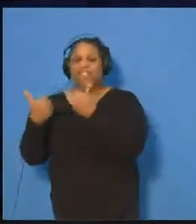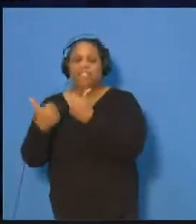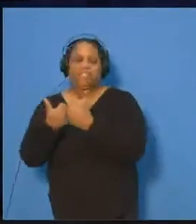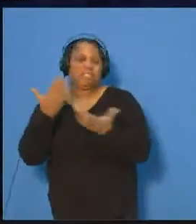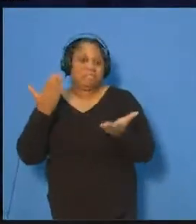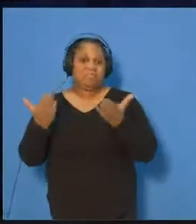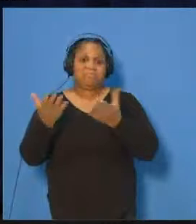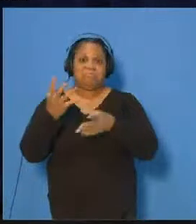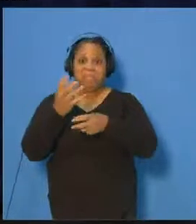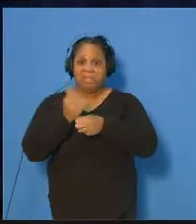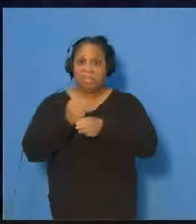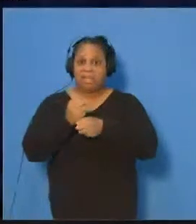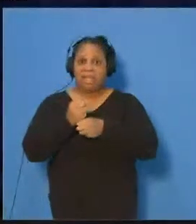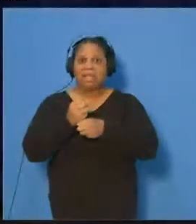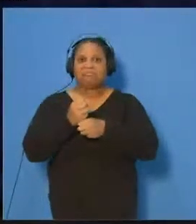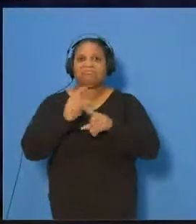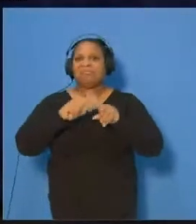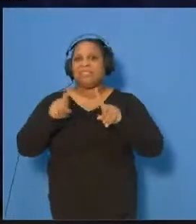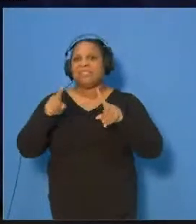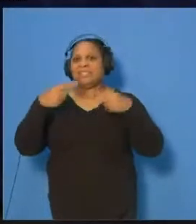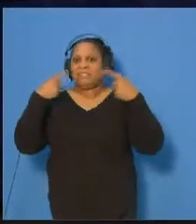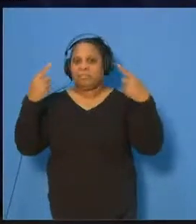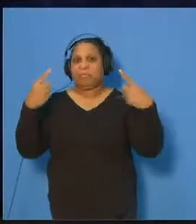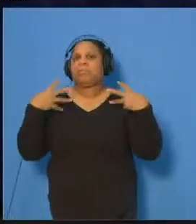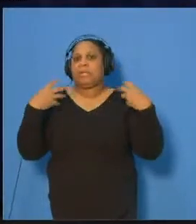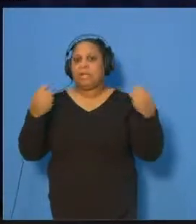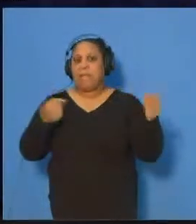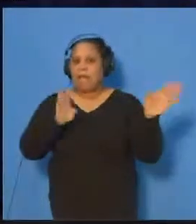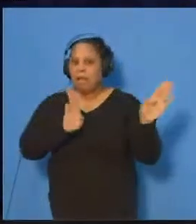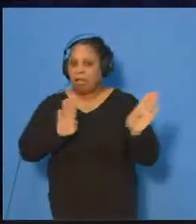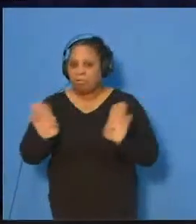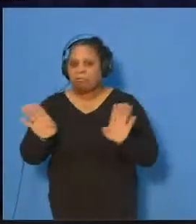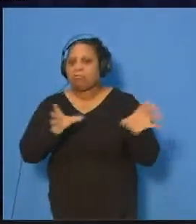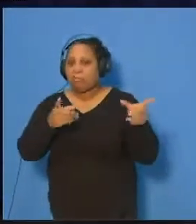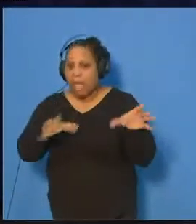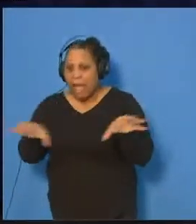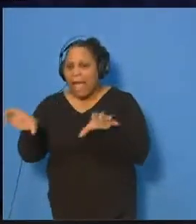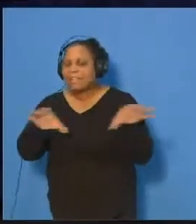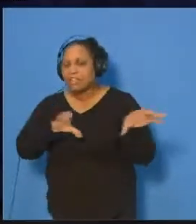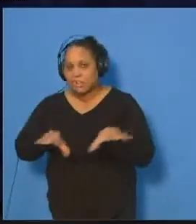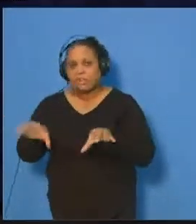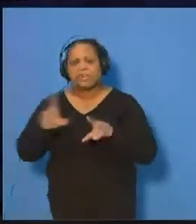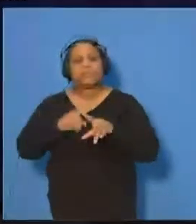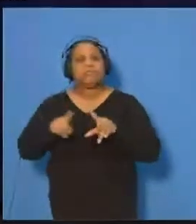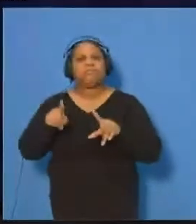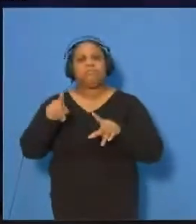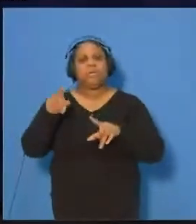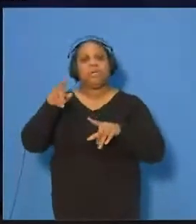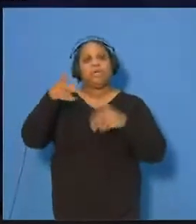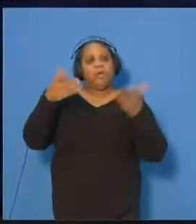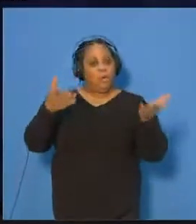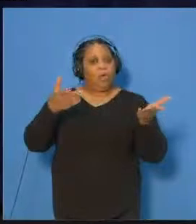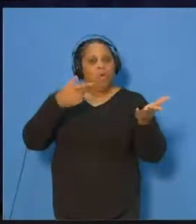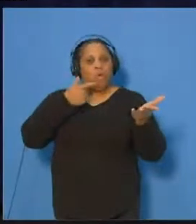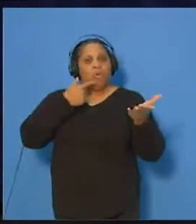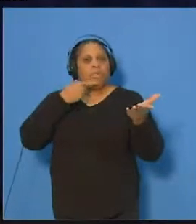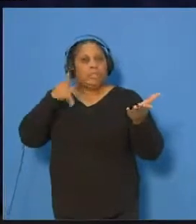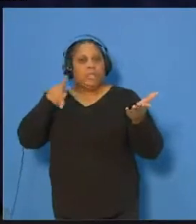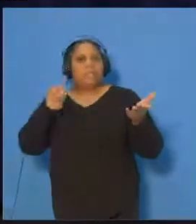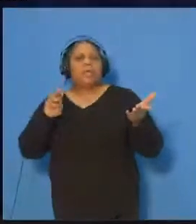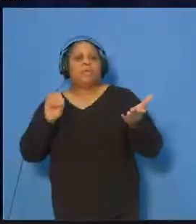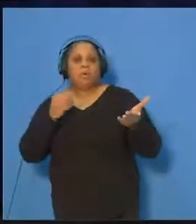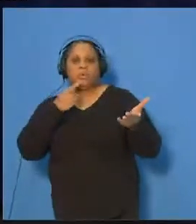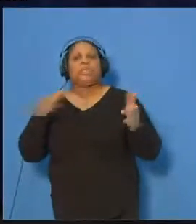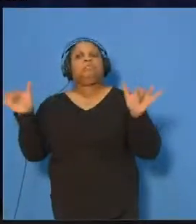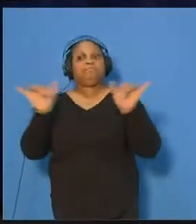lead to different public health actions. But what the CMO has said is that the public health activity was the